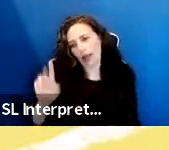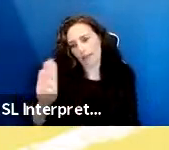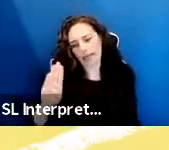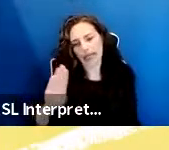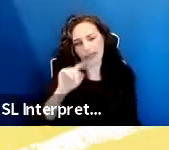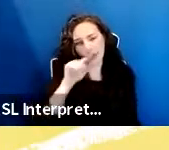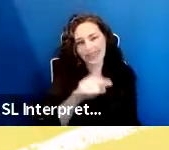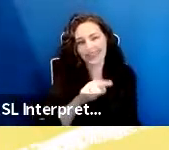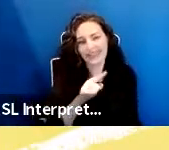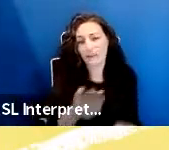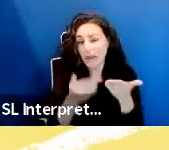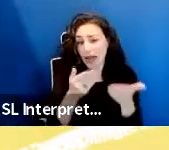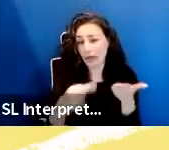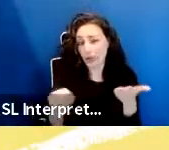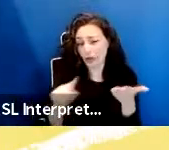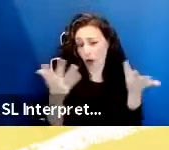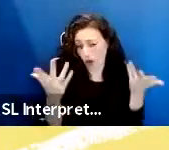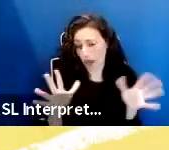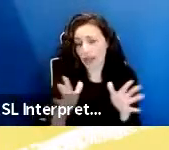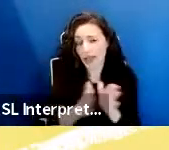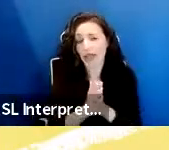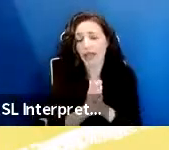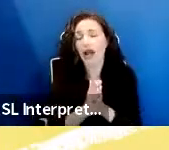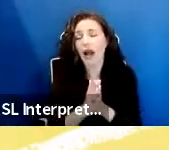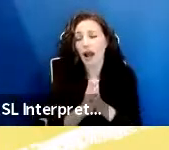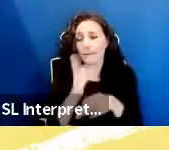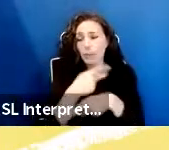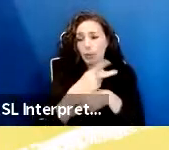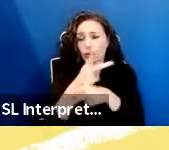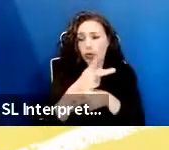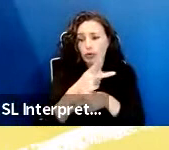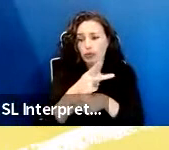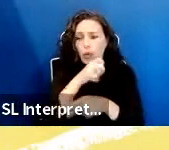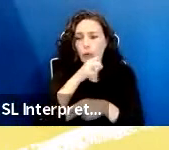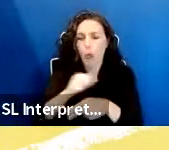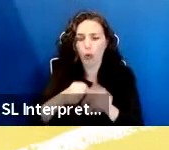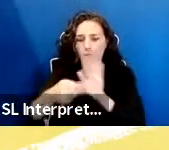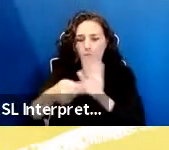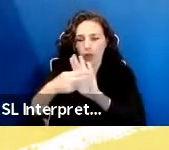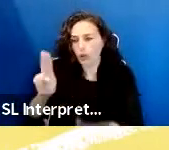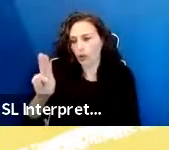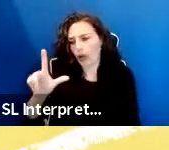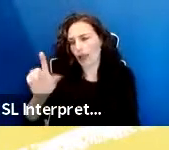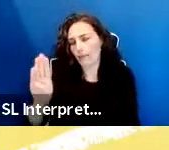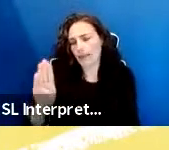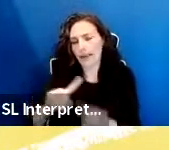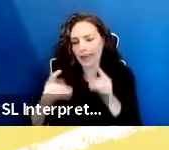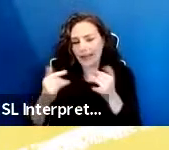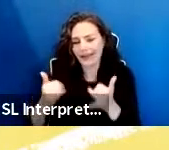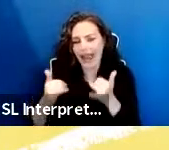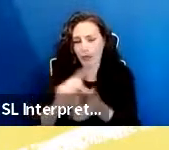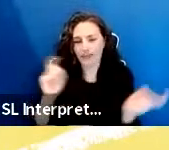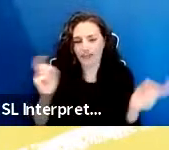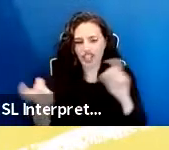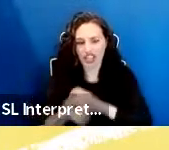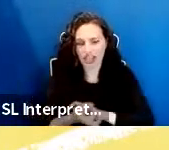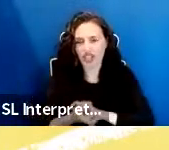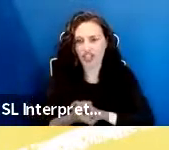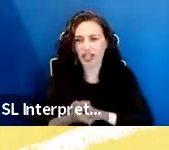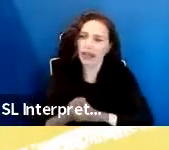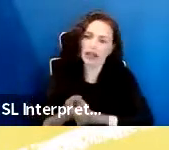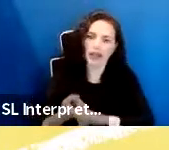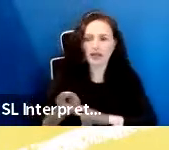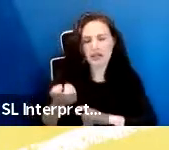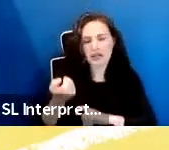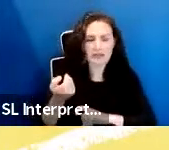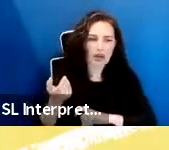So many of you may have also produced under the old ULB, but now we've updated it. We've brushed a little